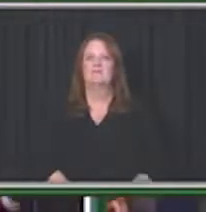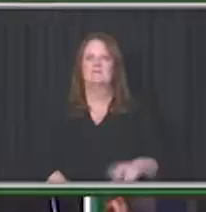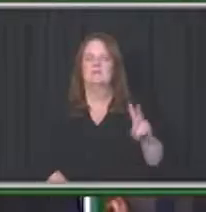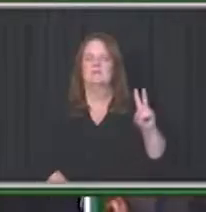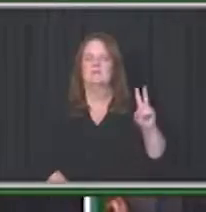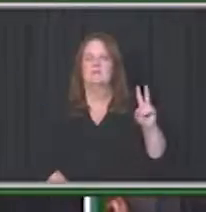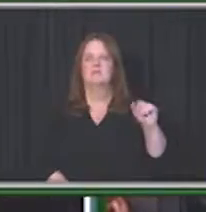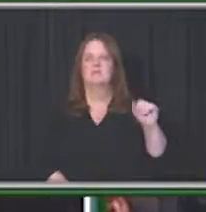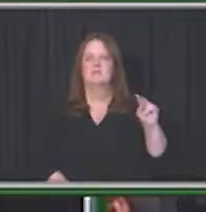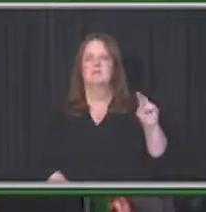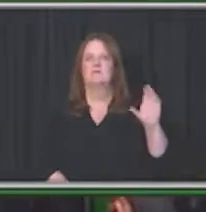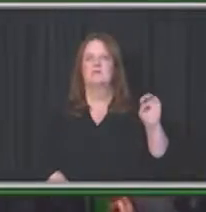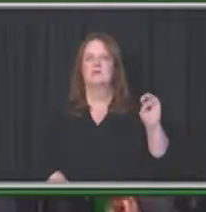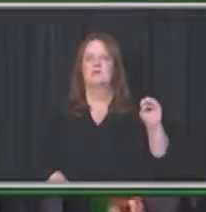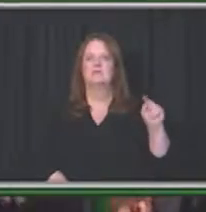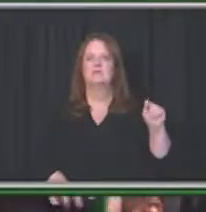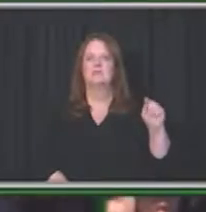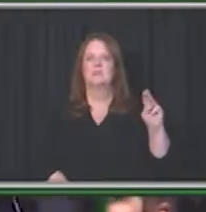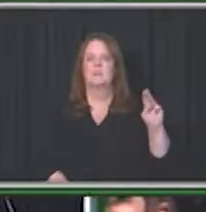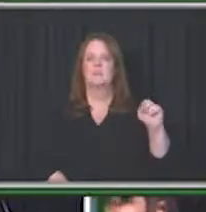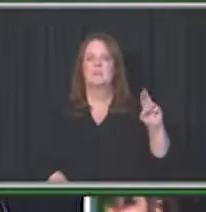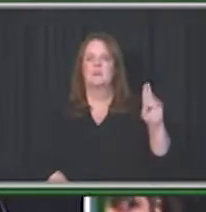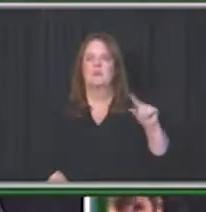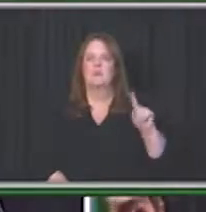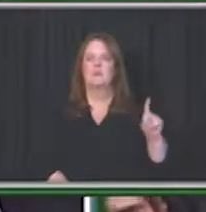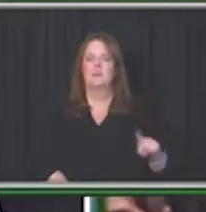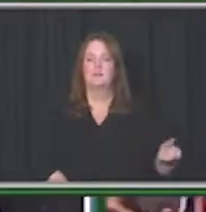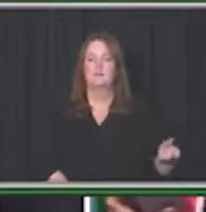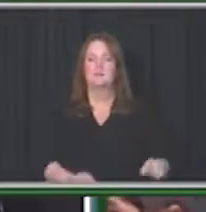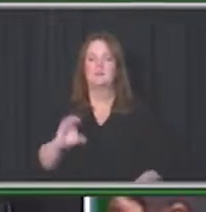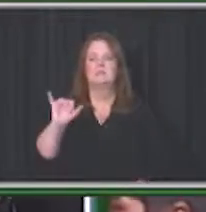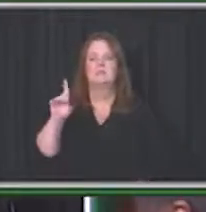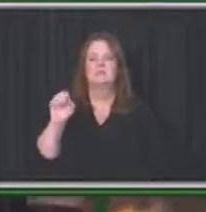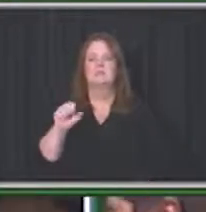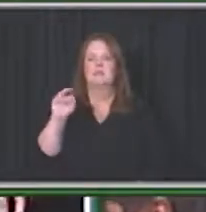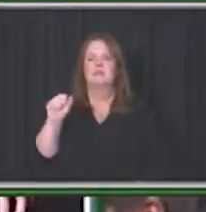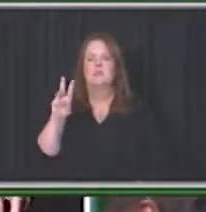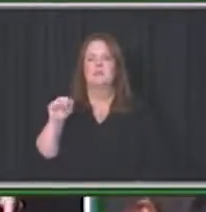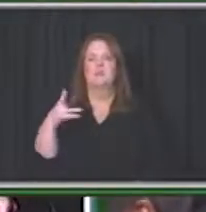Vincent Marquez. Sydney A. Vant.